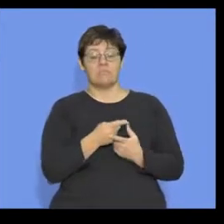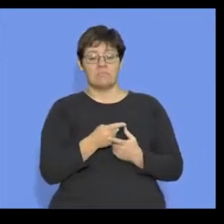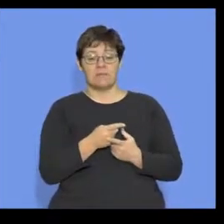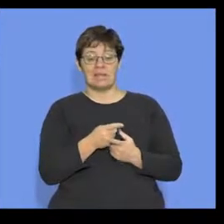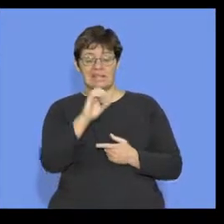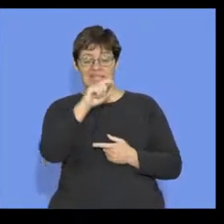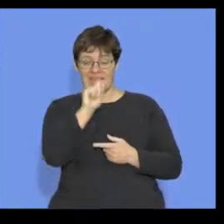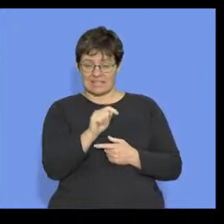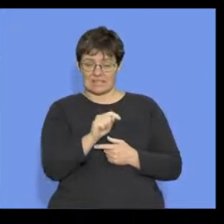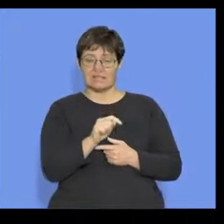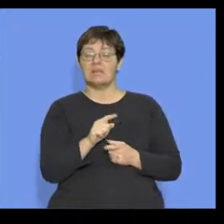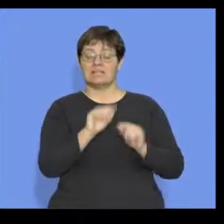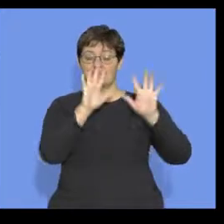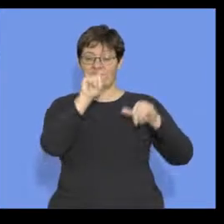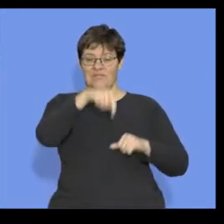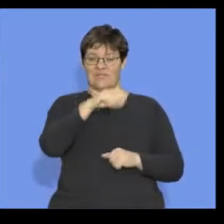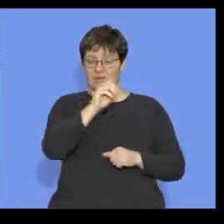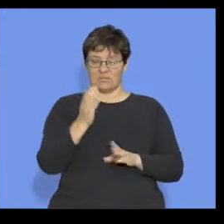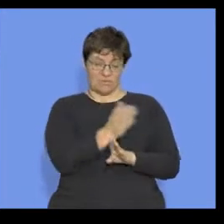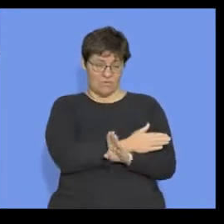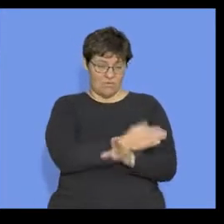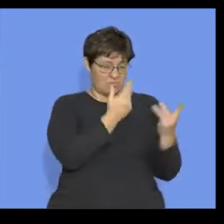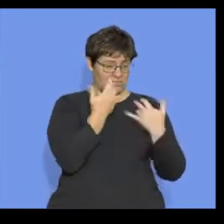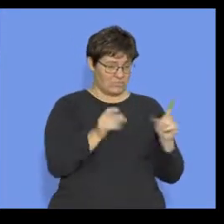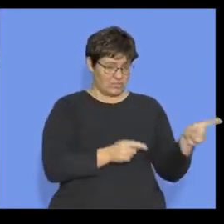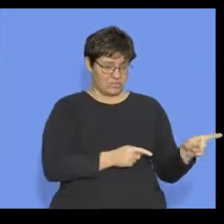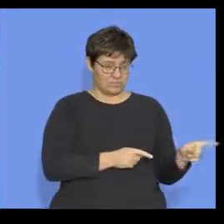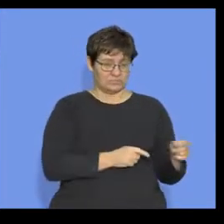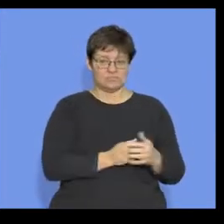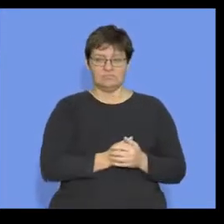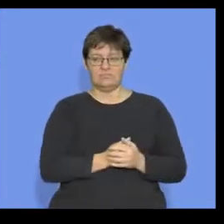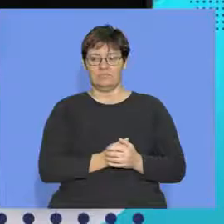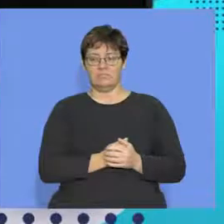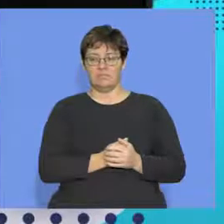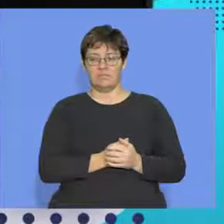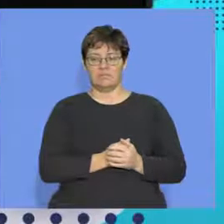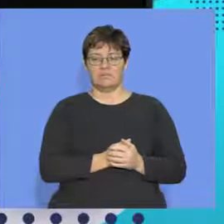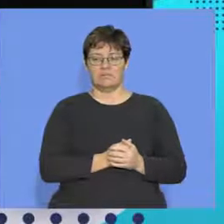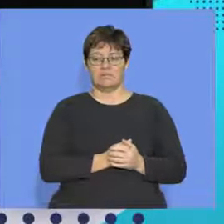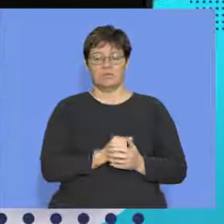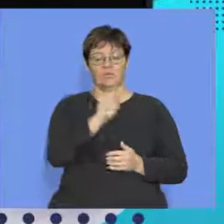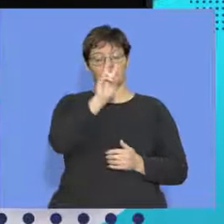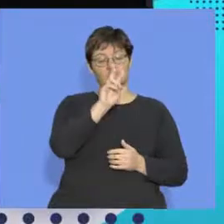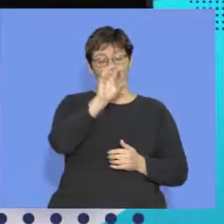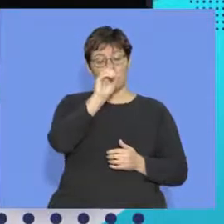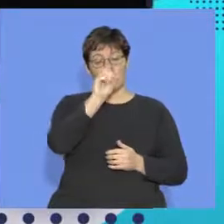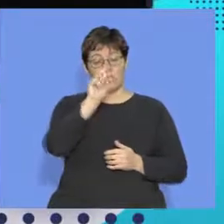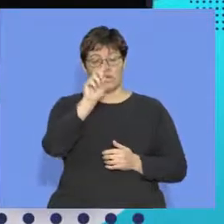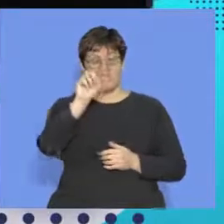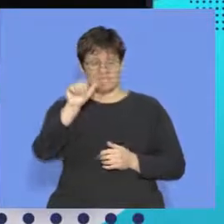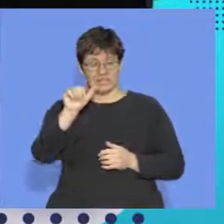calculated also in question 1 was 10,000, was 4 pin, where